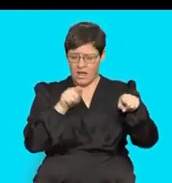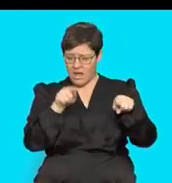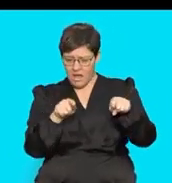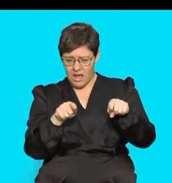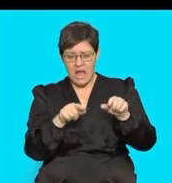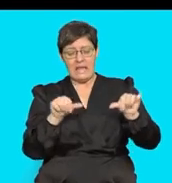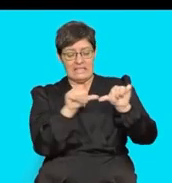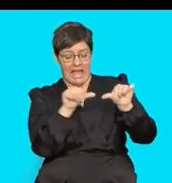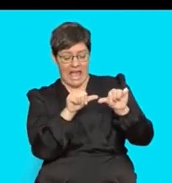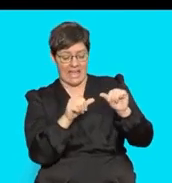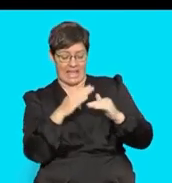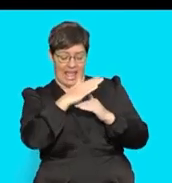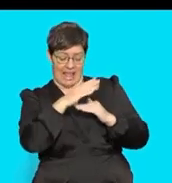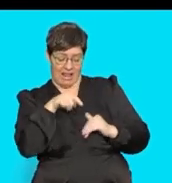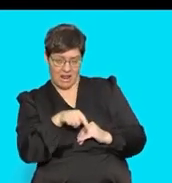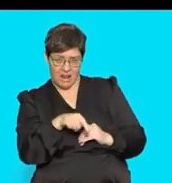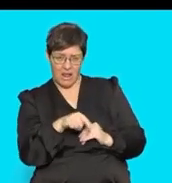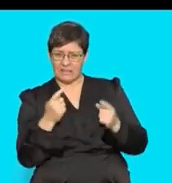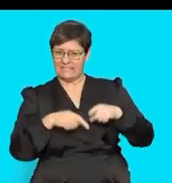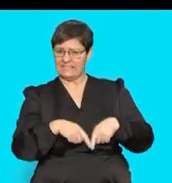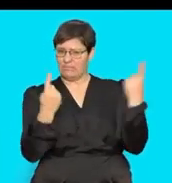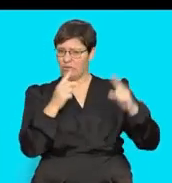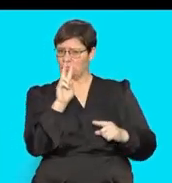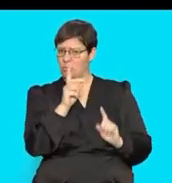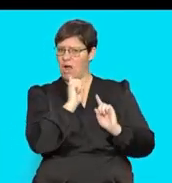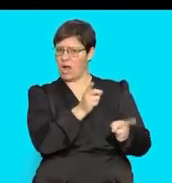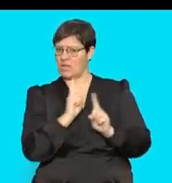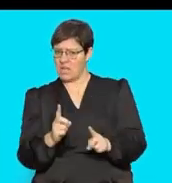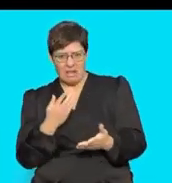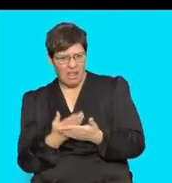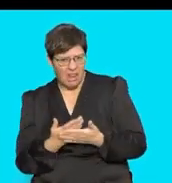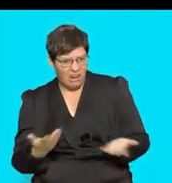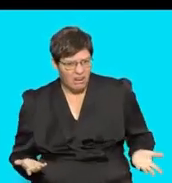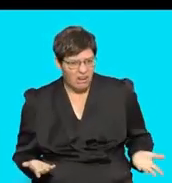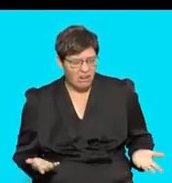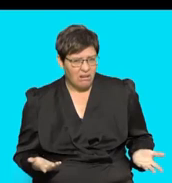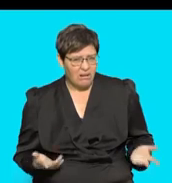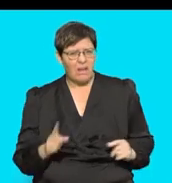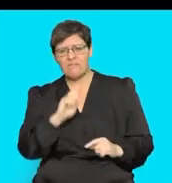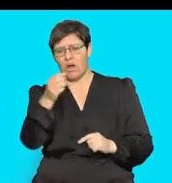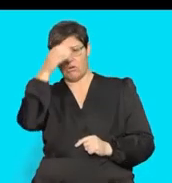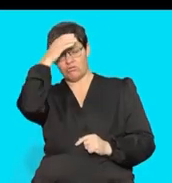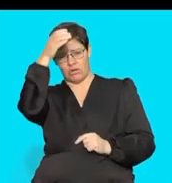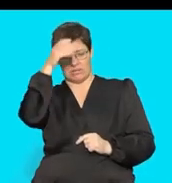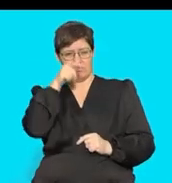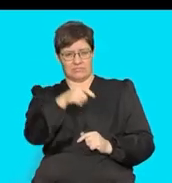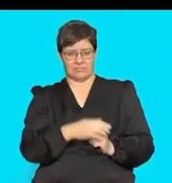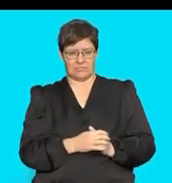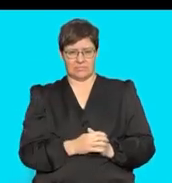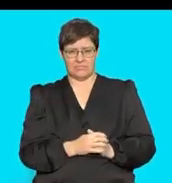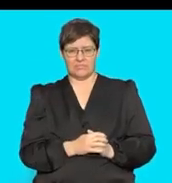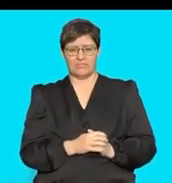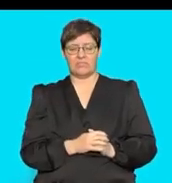angle? Well, that's the question we're going to answer today. But first, let's look at the concept map.